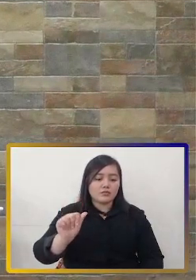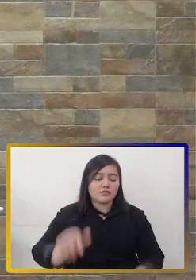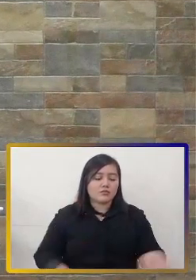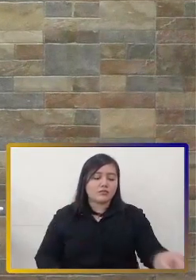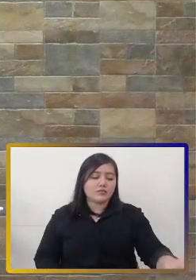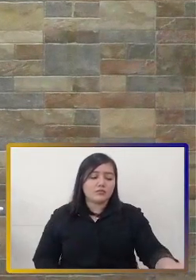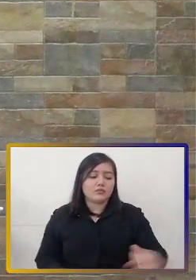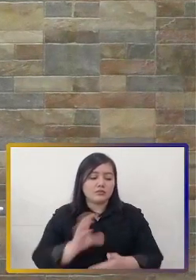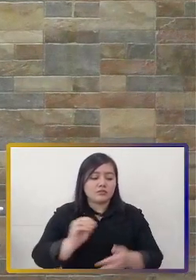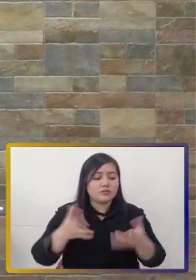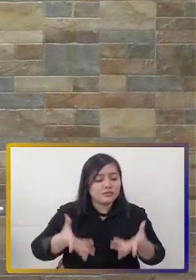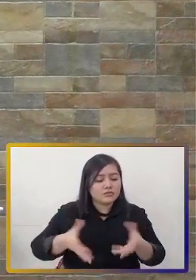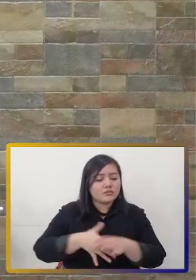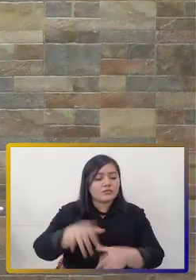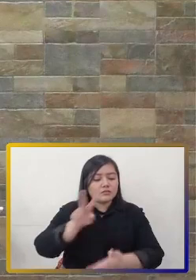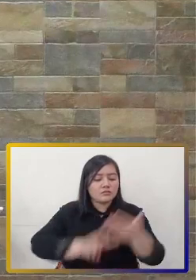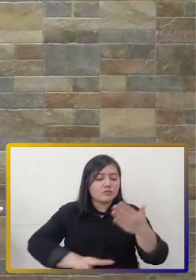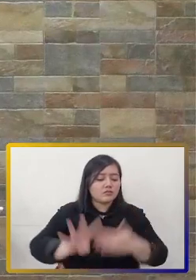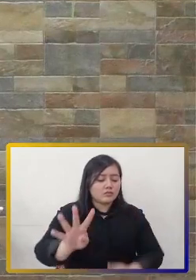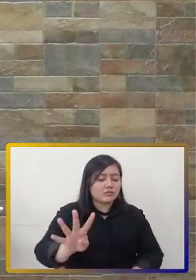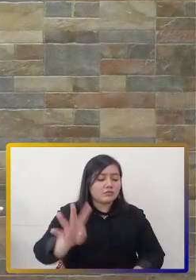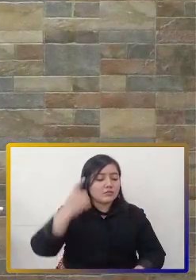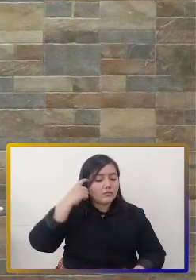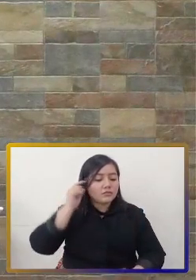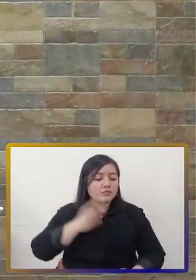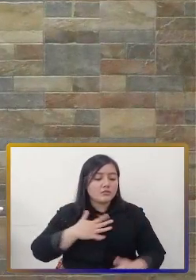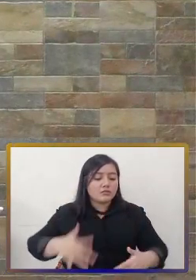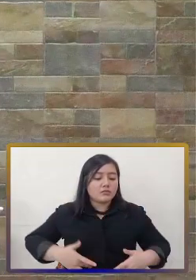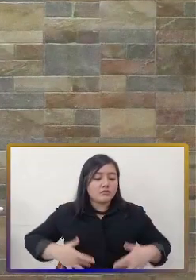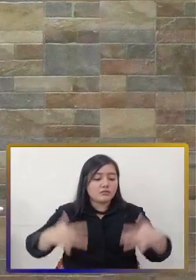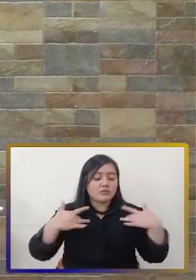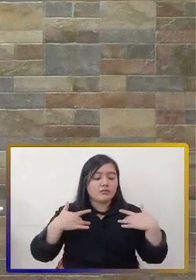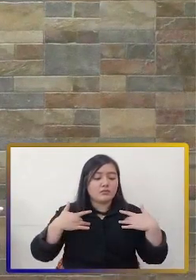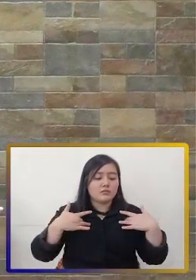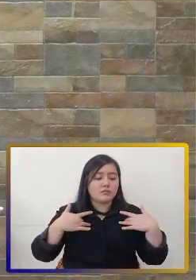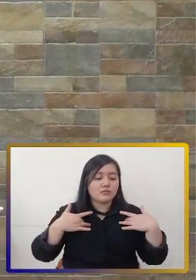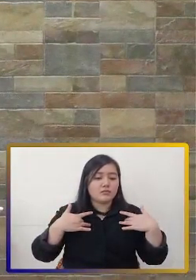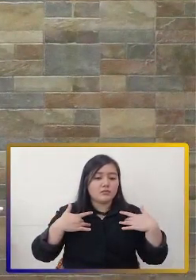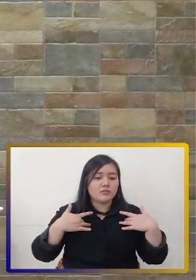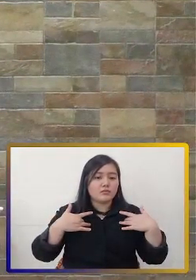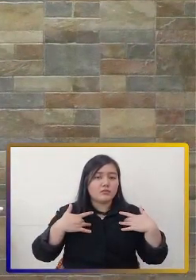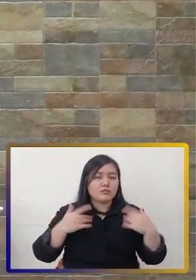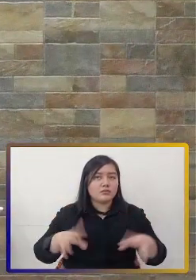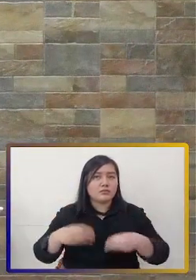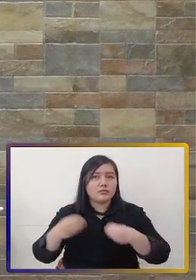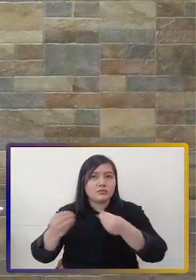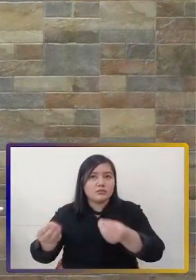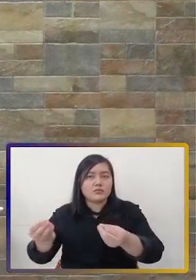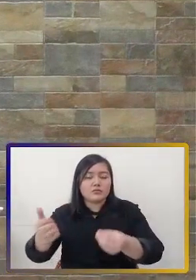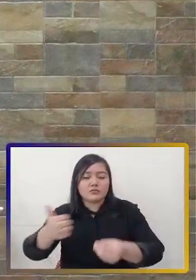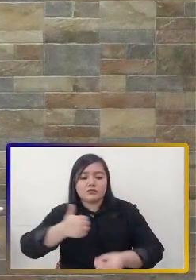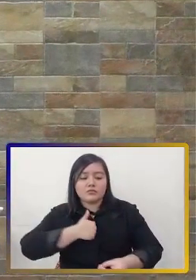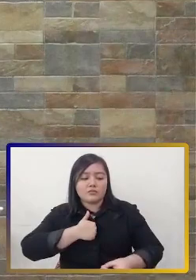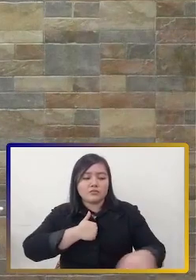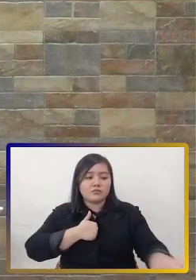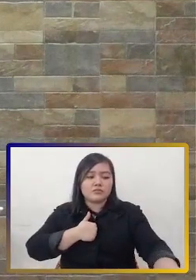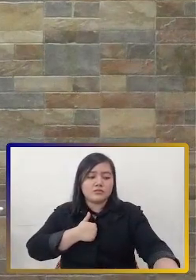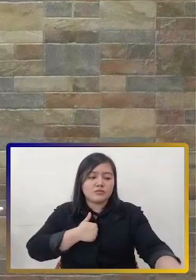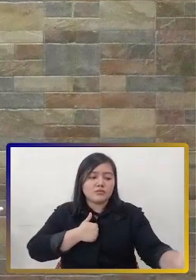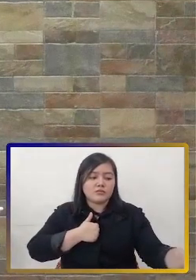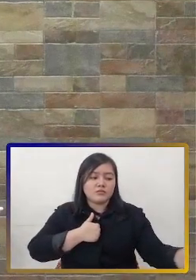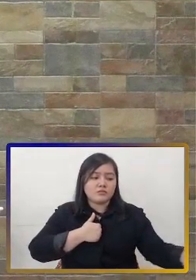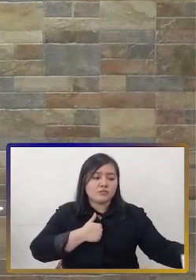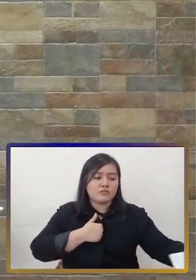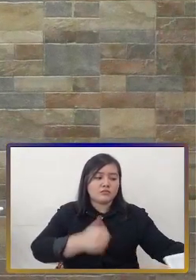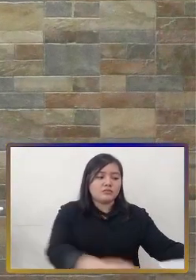number 4, who have for my life laid down their necks, their own necks unto you, unto whom